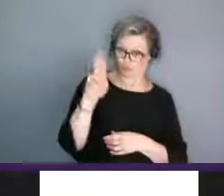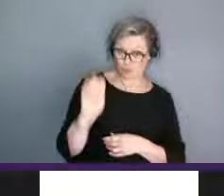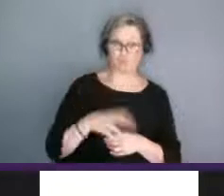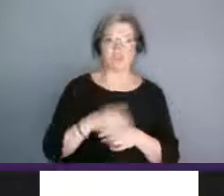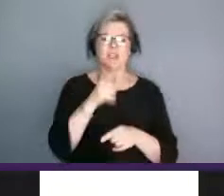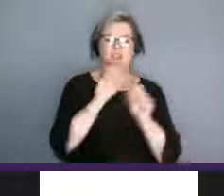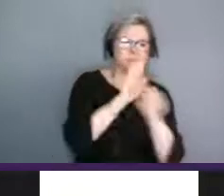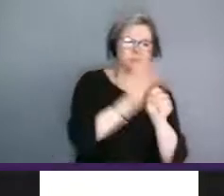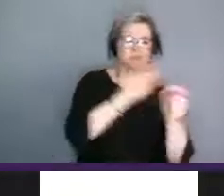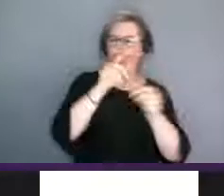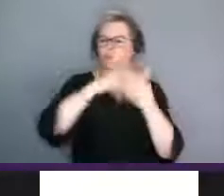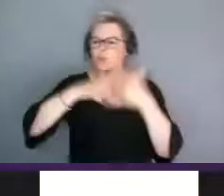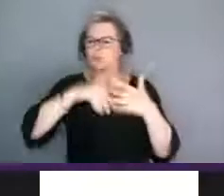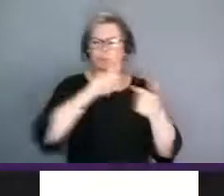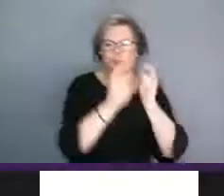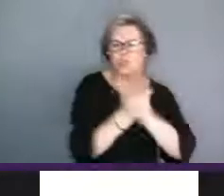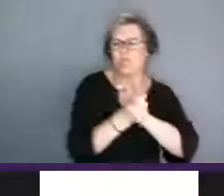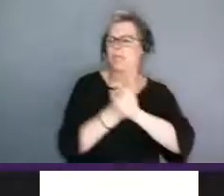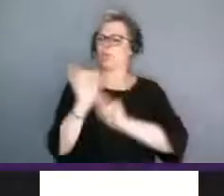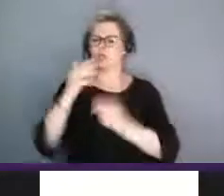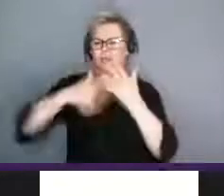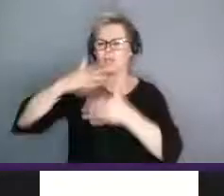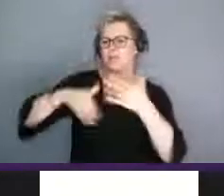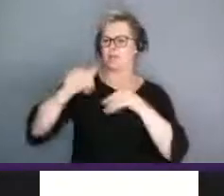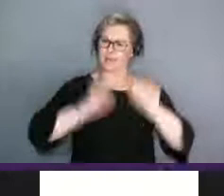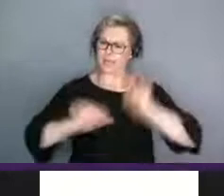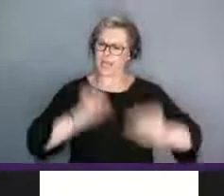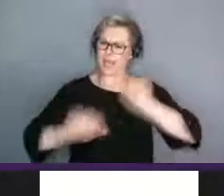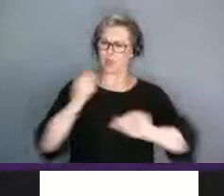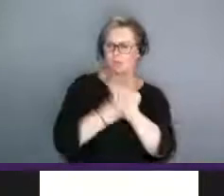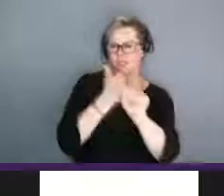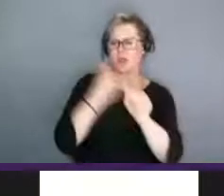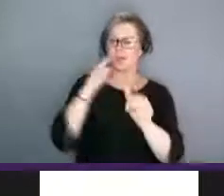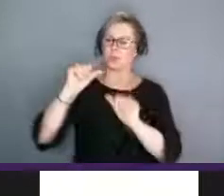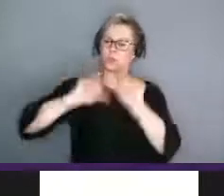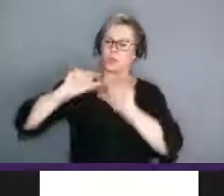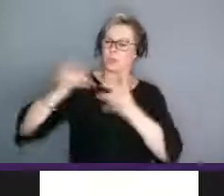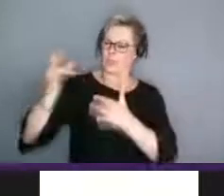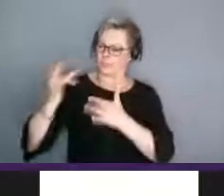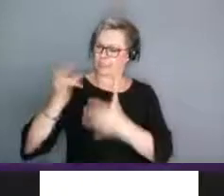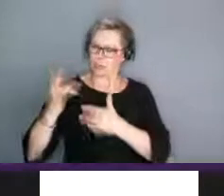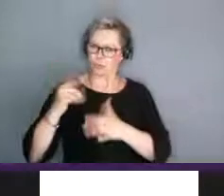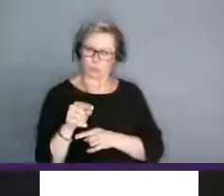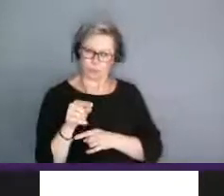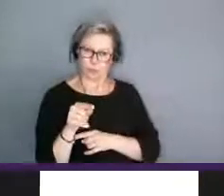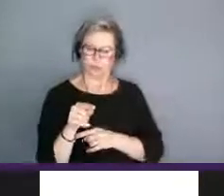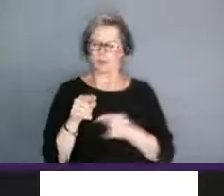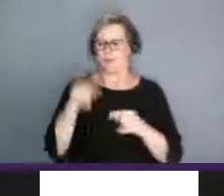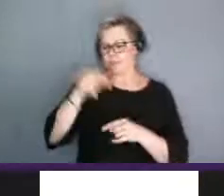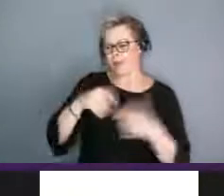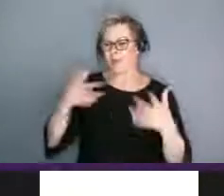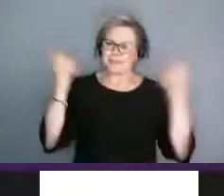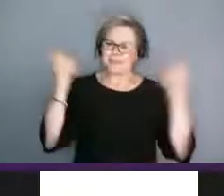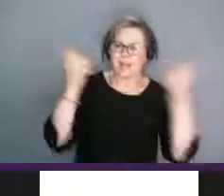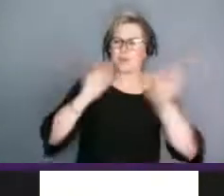change, and specifically interactive forum theater productions about social issues and works that celebrate community and that